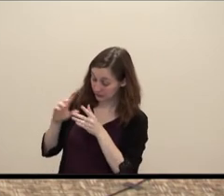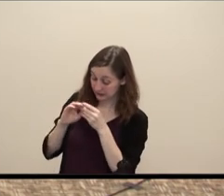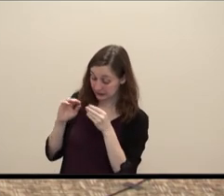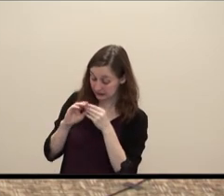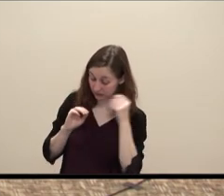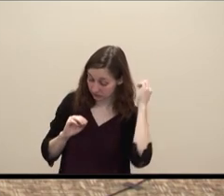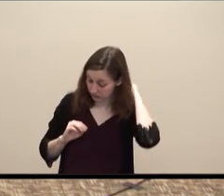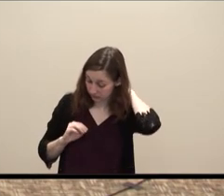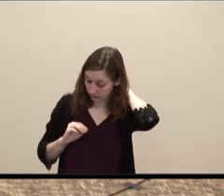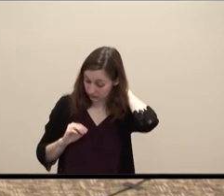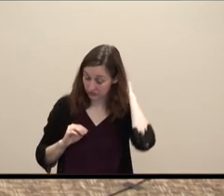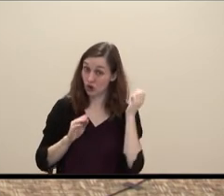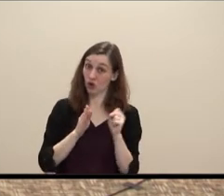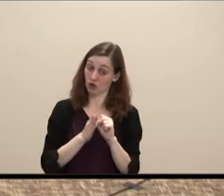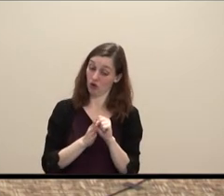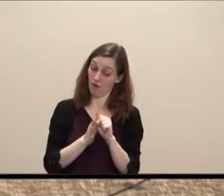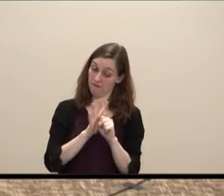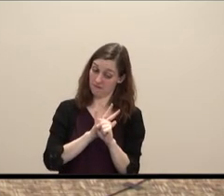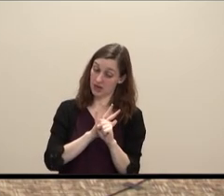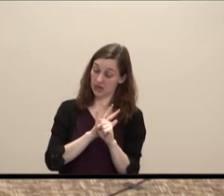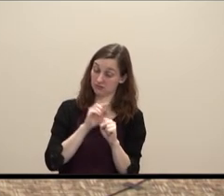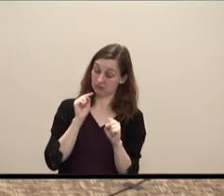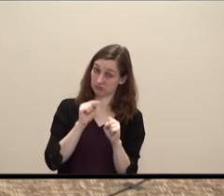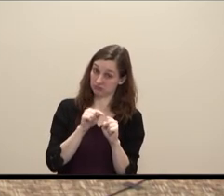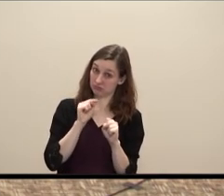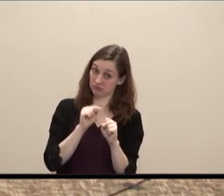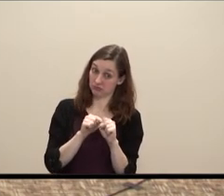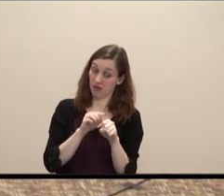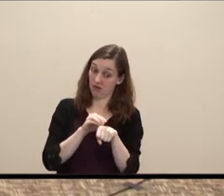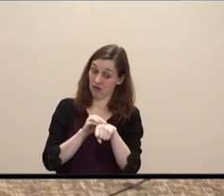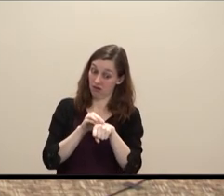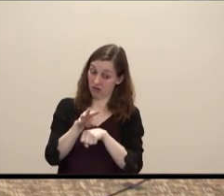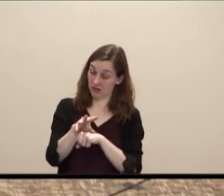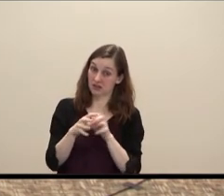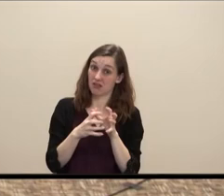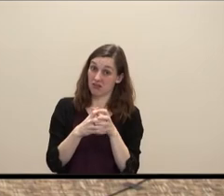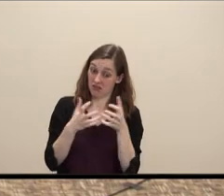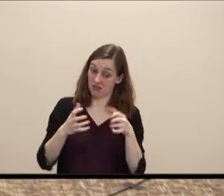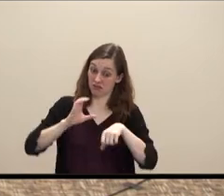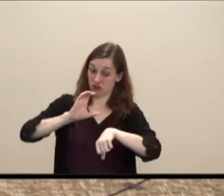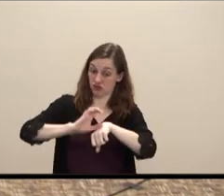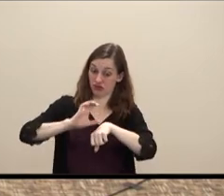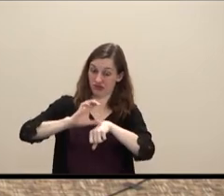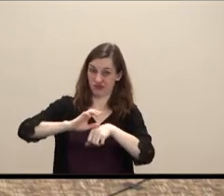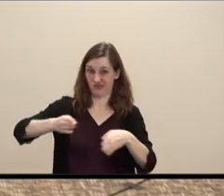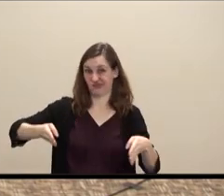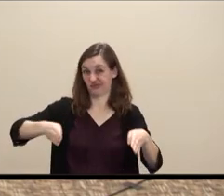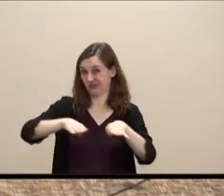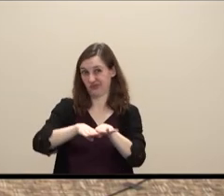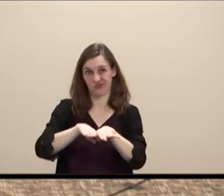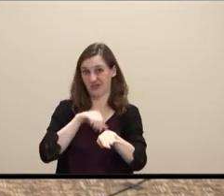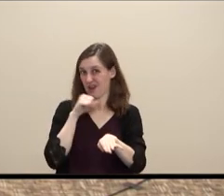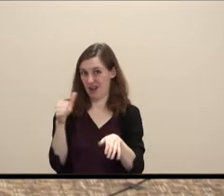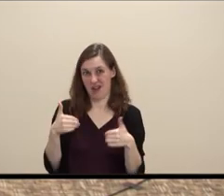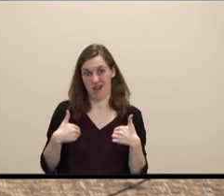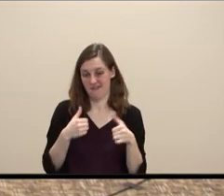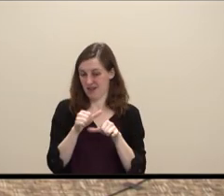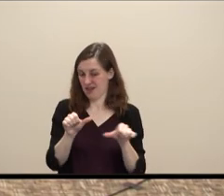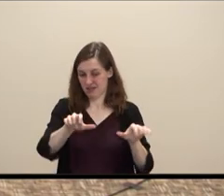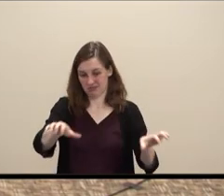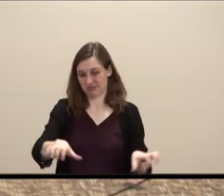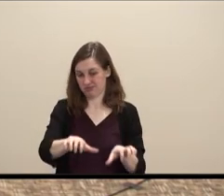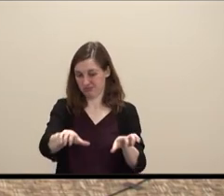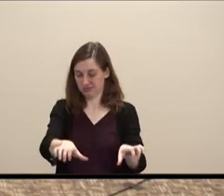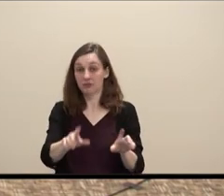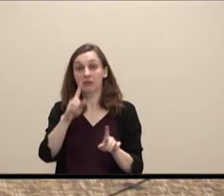that COVID has caused a lot of the churches to not do anything. That's part of the problem. I think that